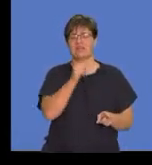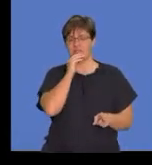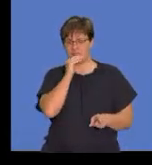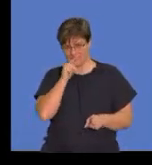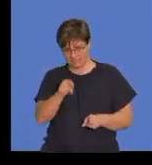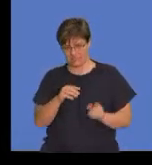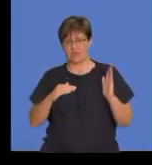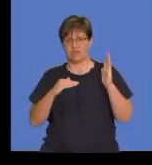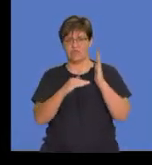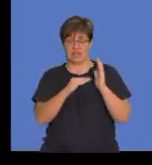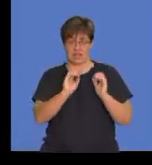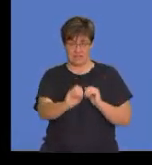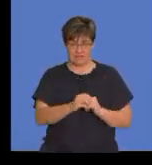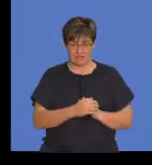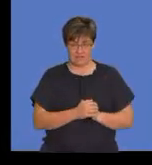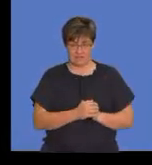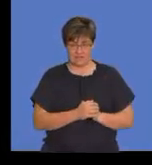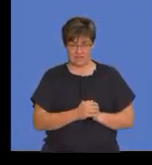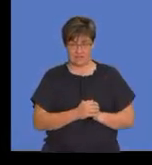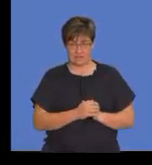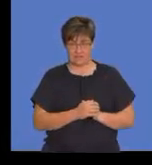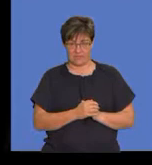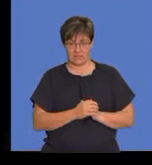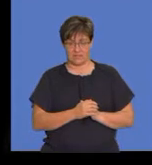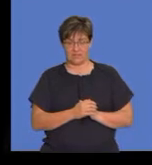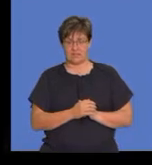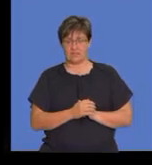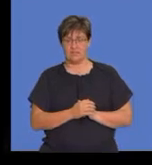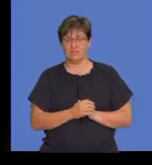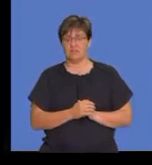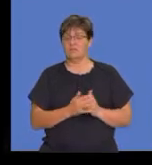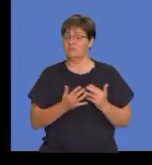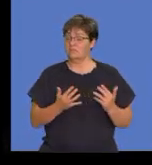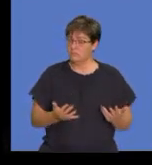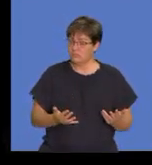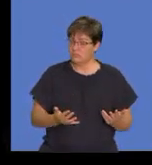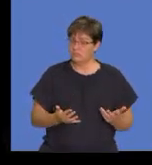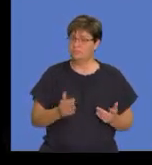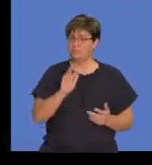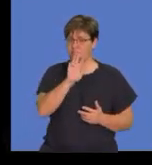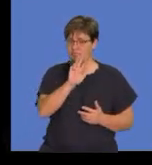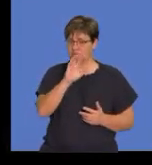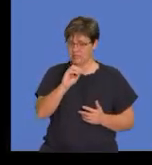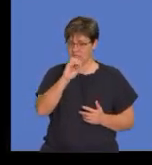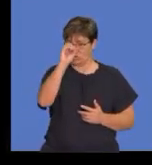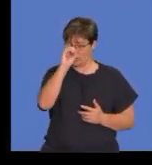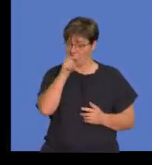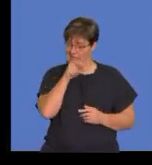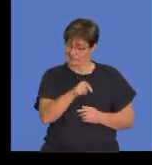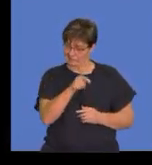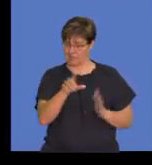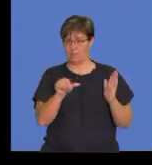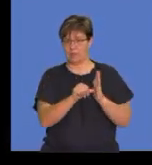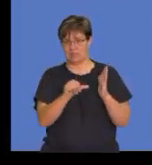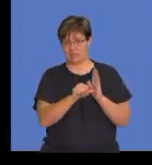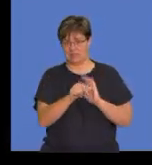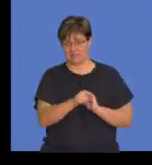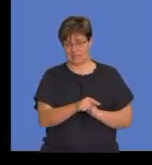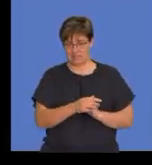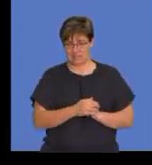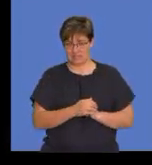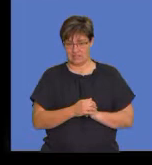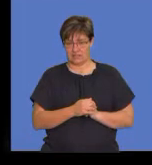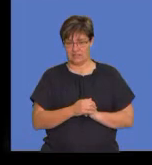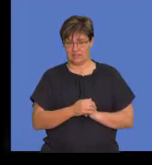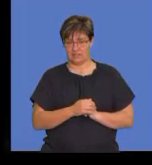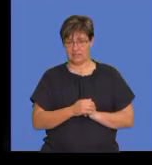a right-angled triangle. But the big thing actually is having the 90-degree angle. Now,